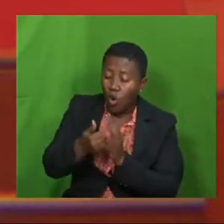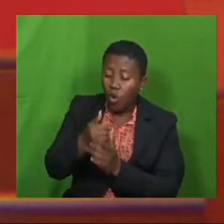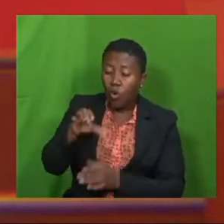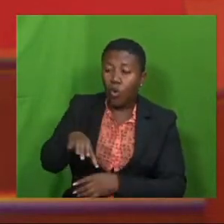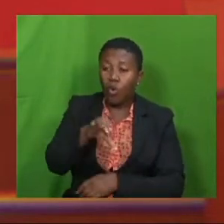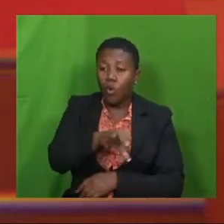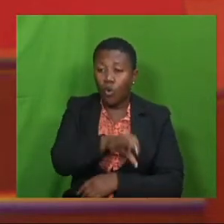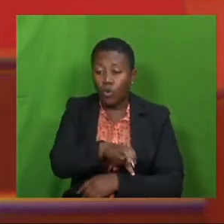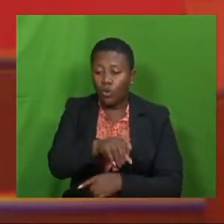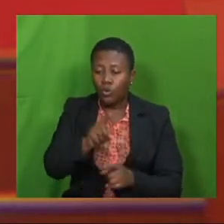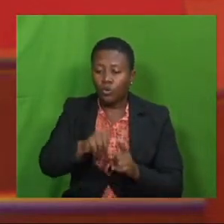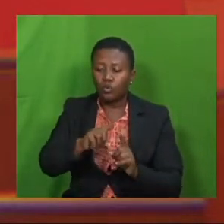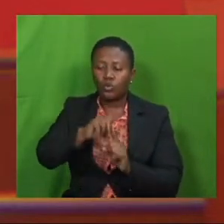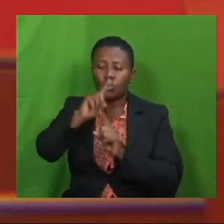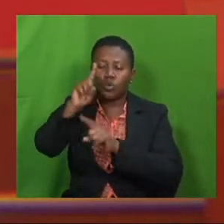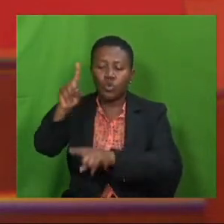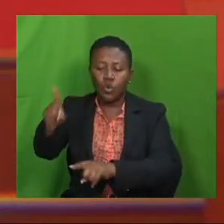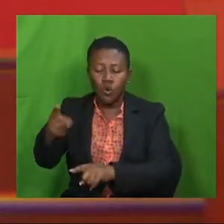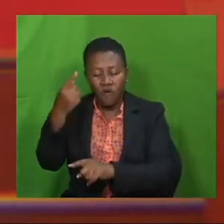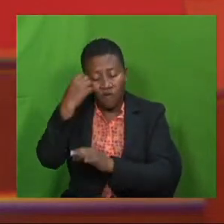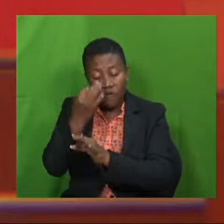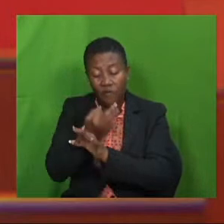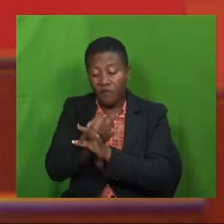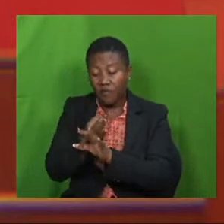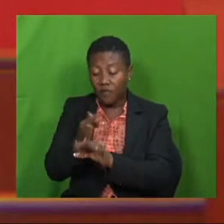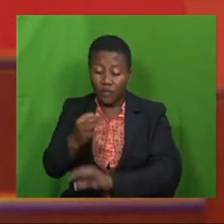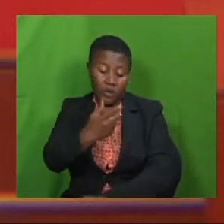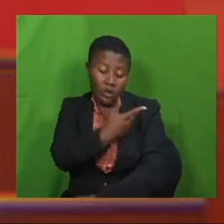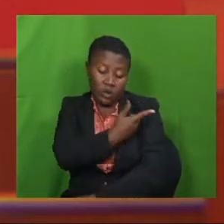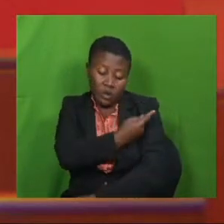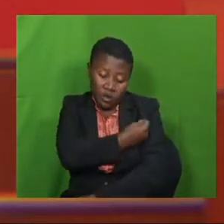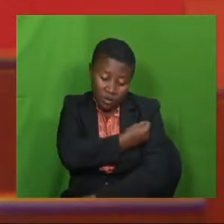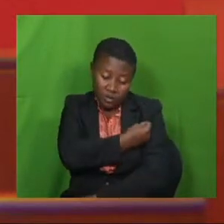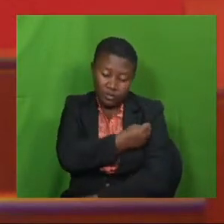the free vaccination program to get their